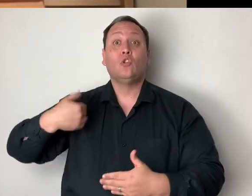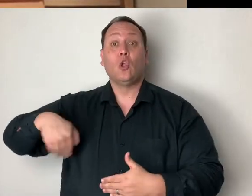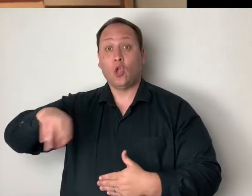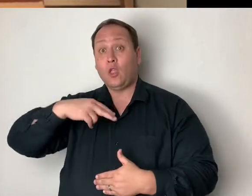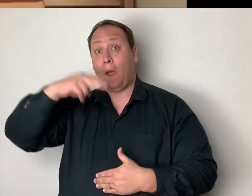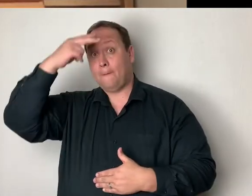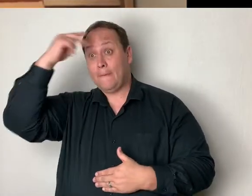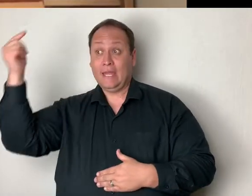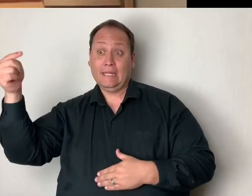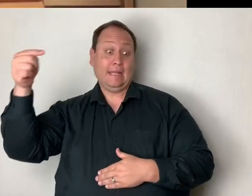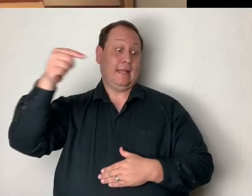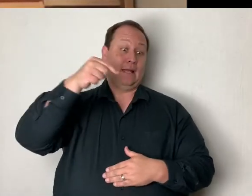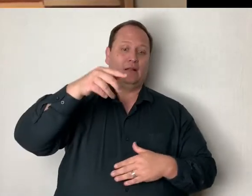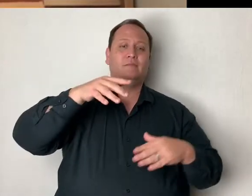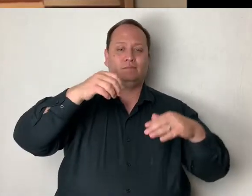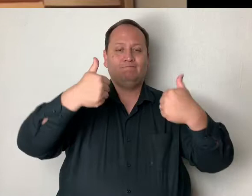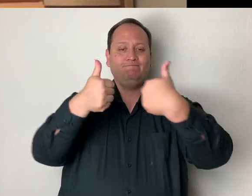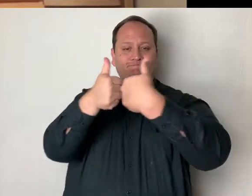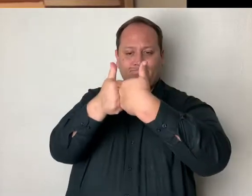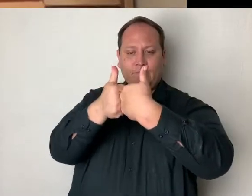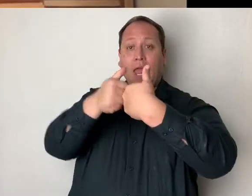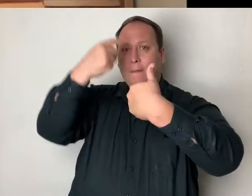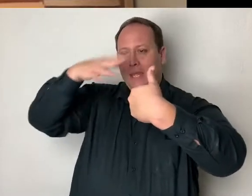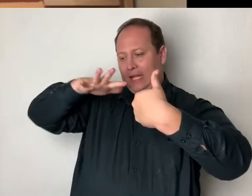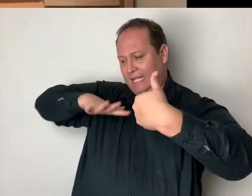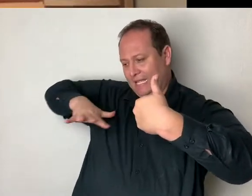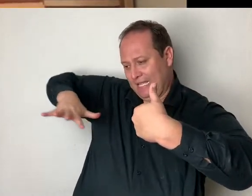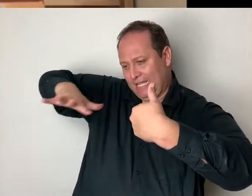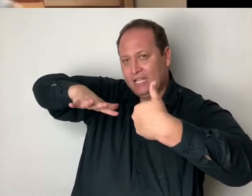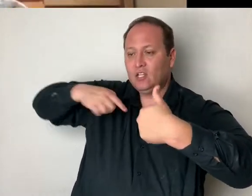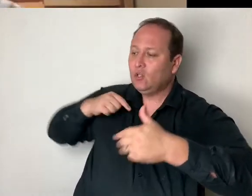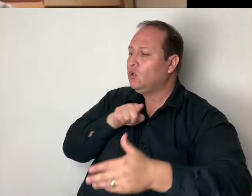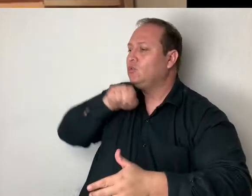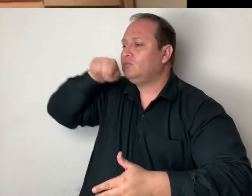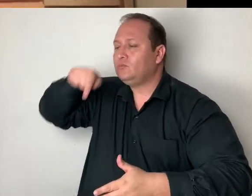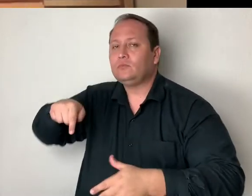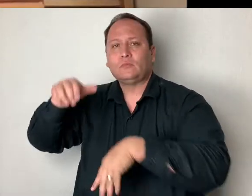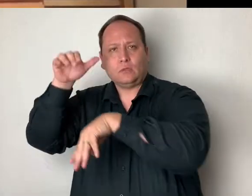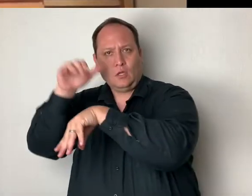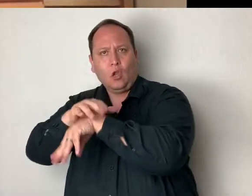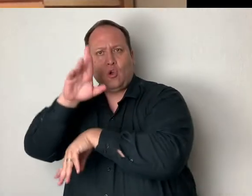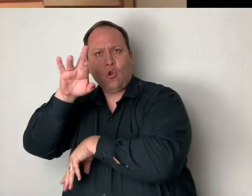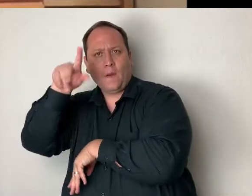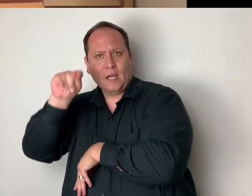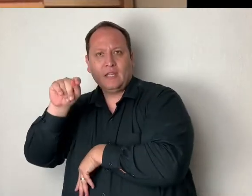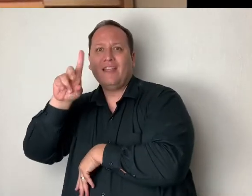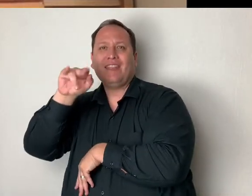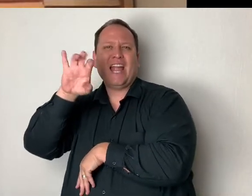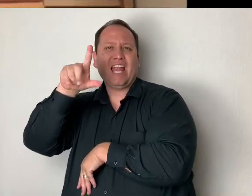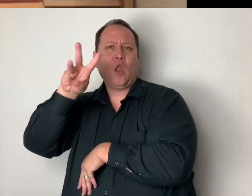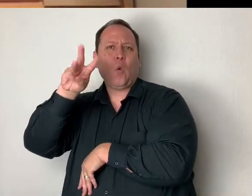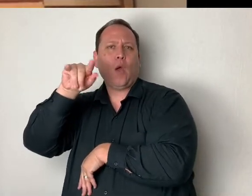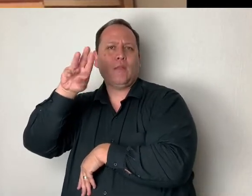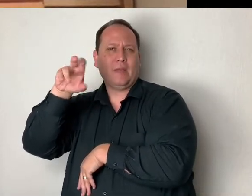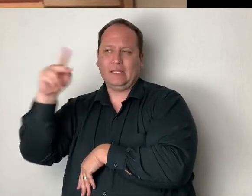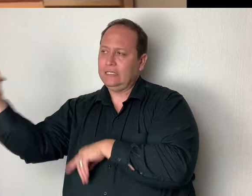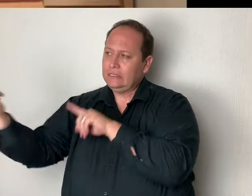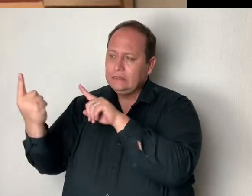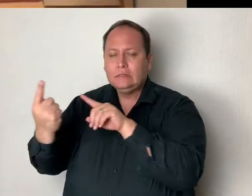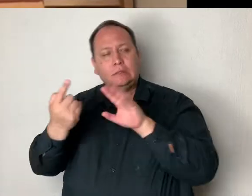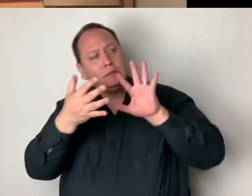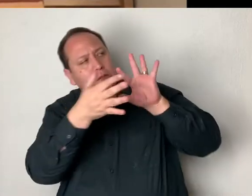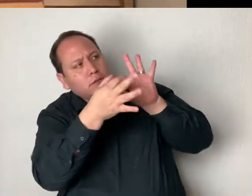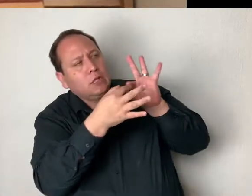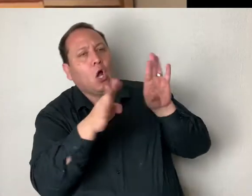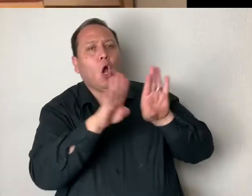Park, where our friends and colleagues, Robert Vivar and Dan Wattman, will share a word about the campaign as we're launching it